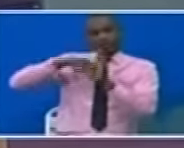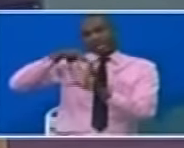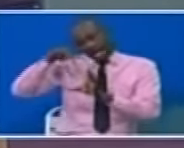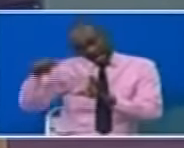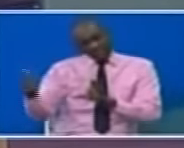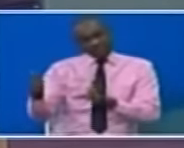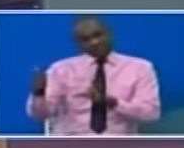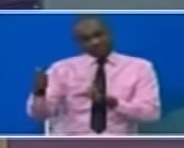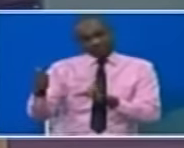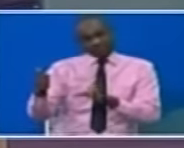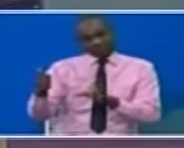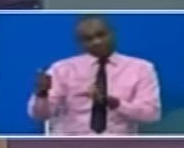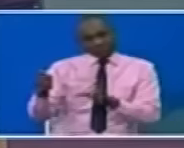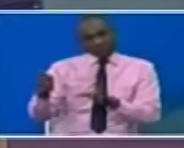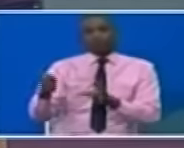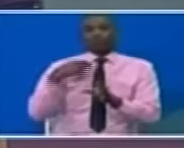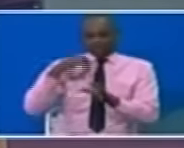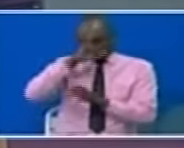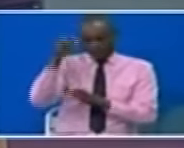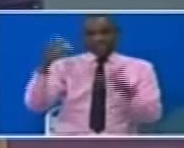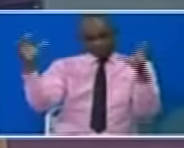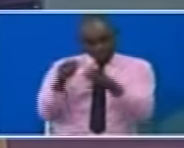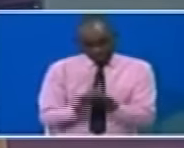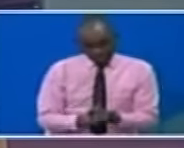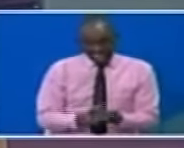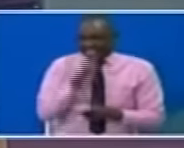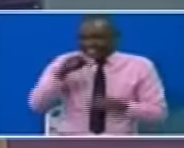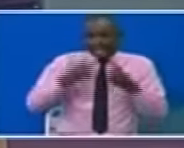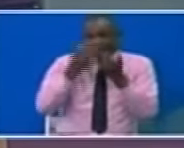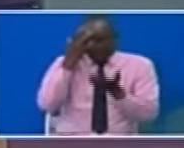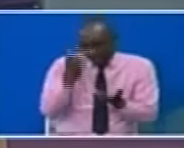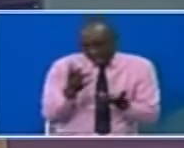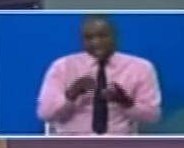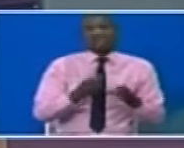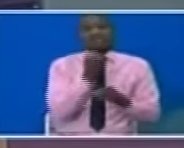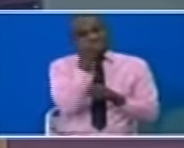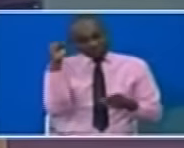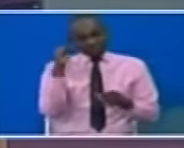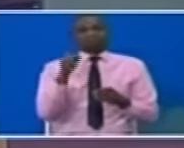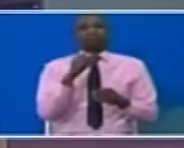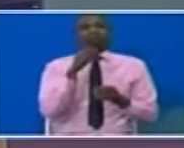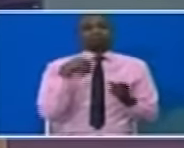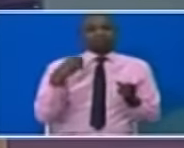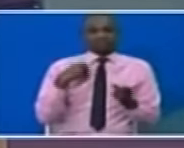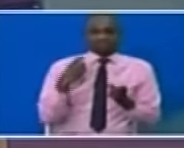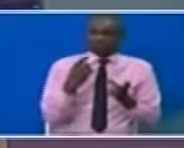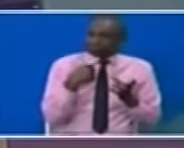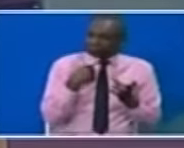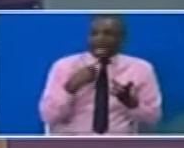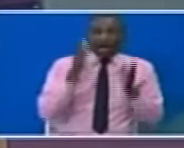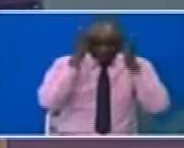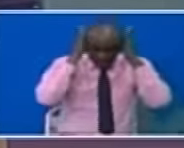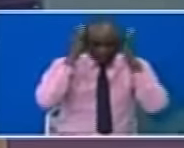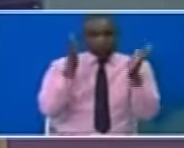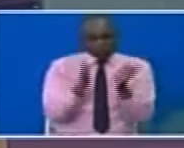political parties in forming the Jubilee Party. The move comes after rebel Orange Democratic Movement legislators Ababu